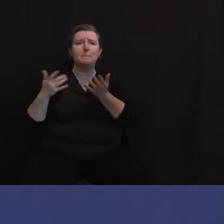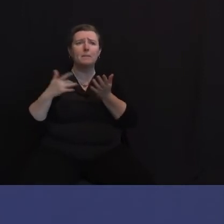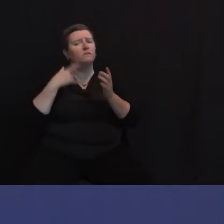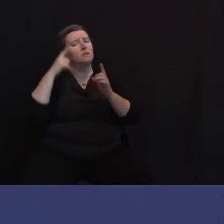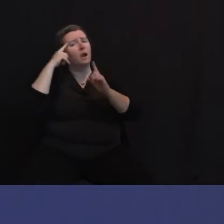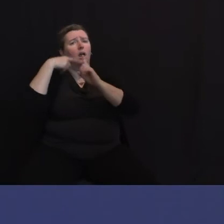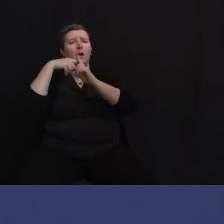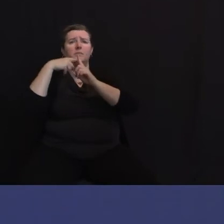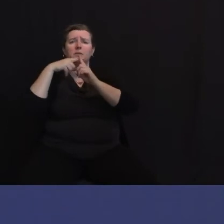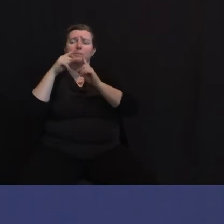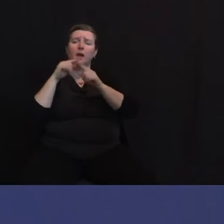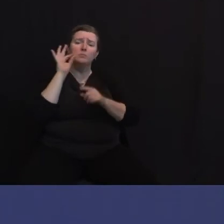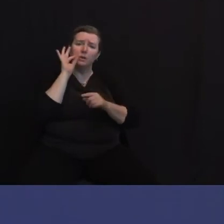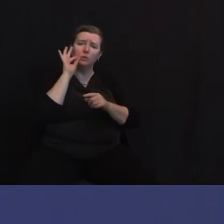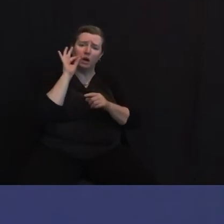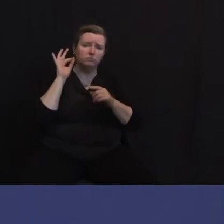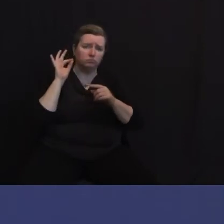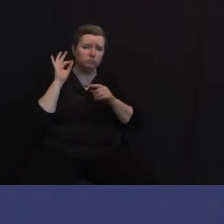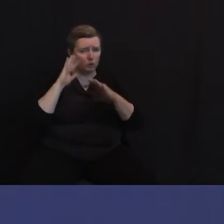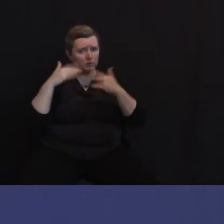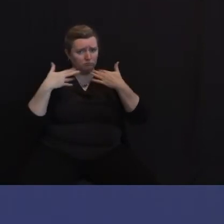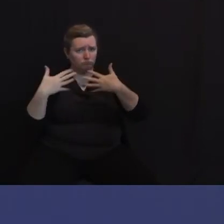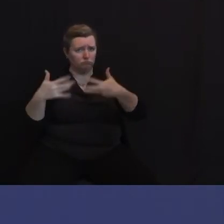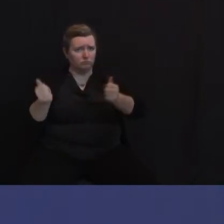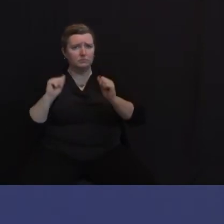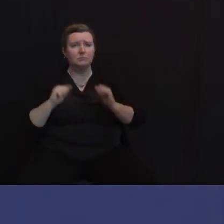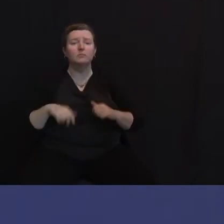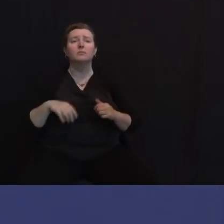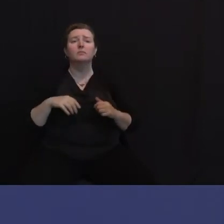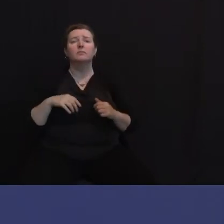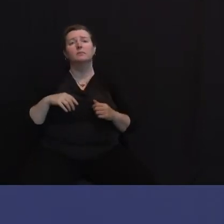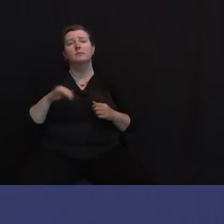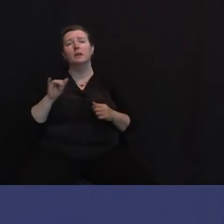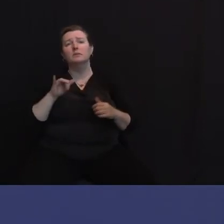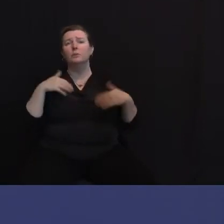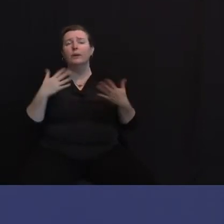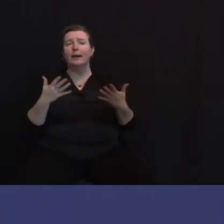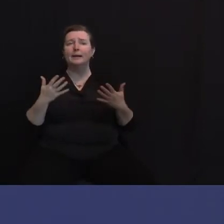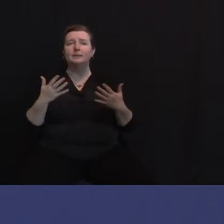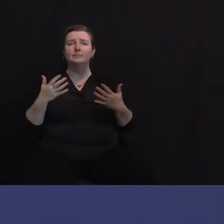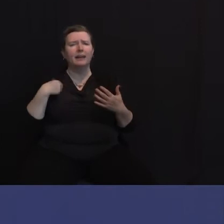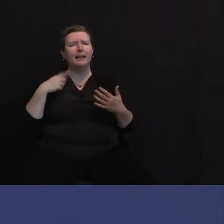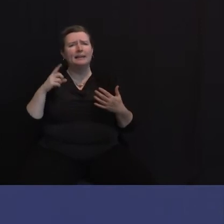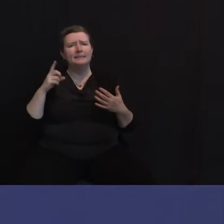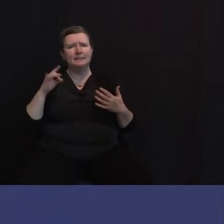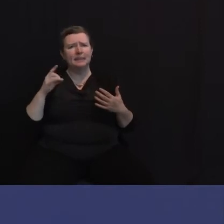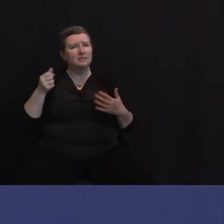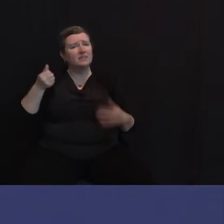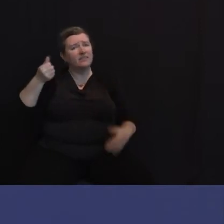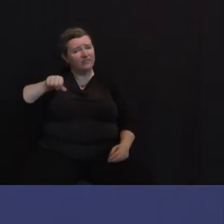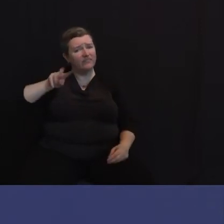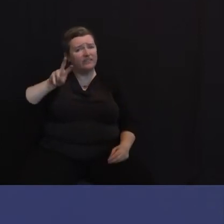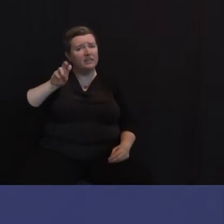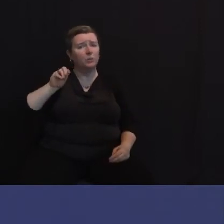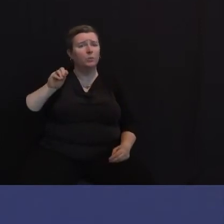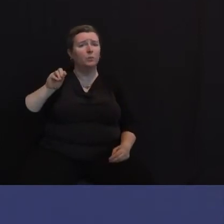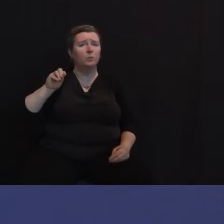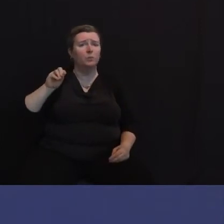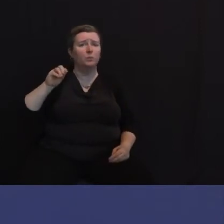more. The headlines around this, we vetoed outdoor dining. That's the last thing from the truth. I think if you look